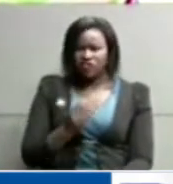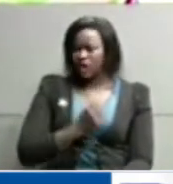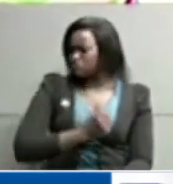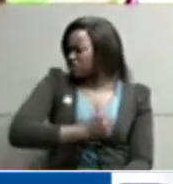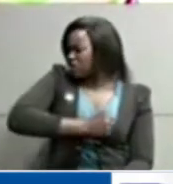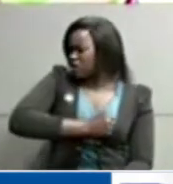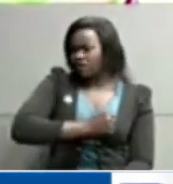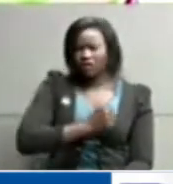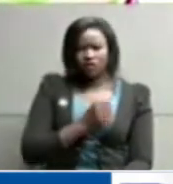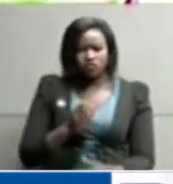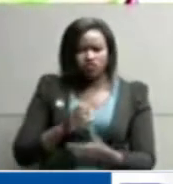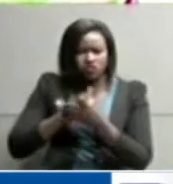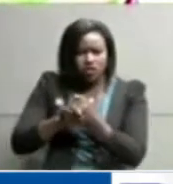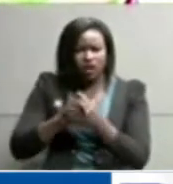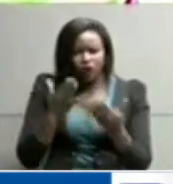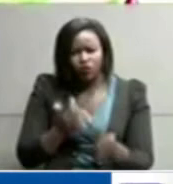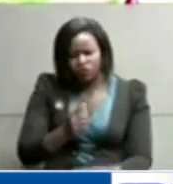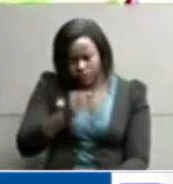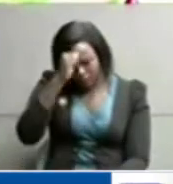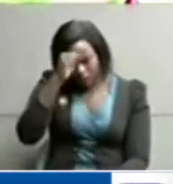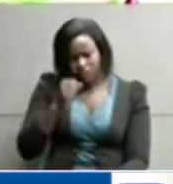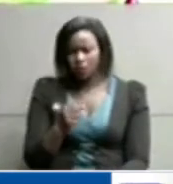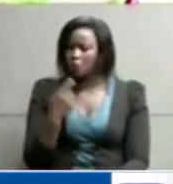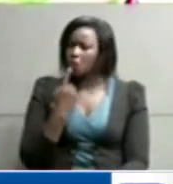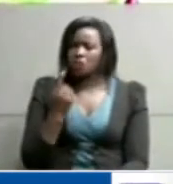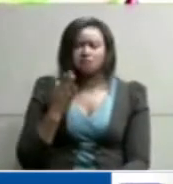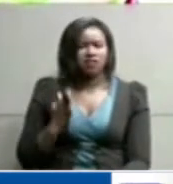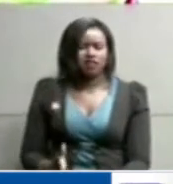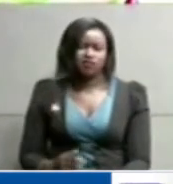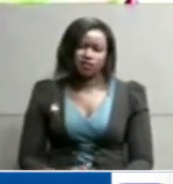Elbow for what? These are idiotic things.